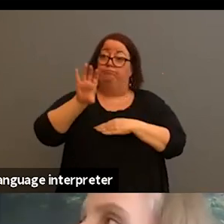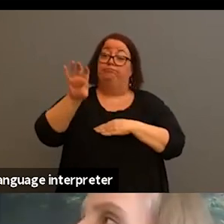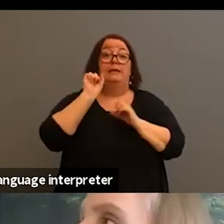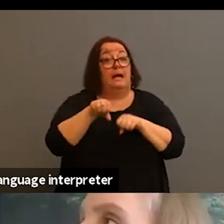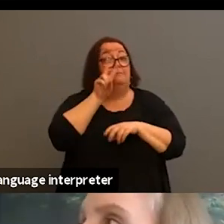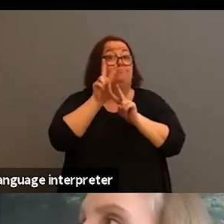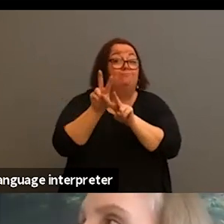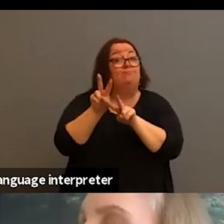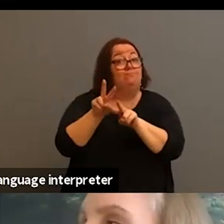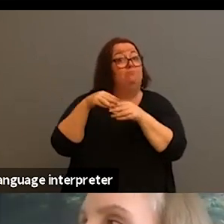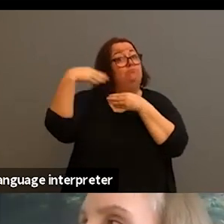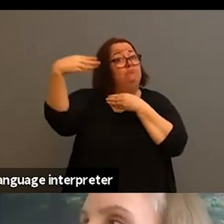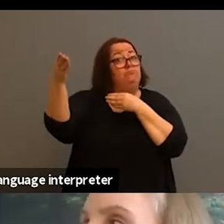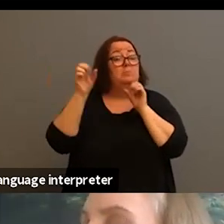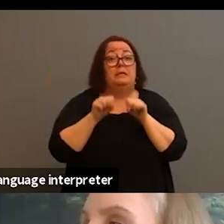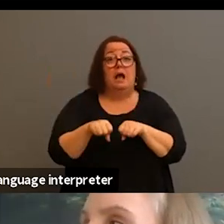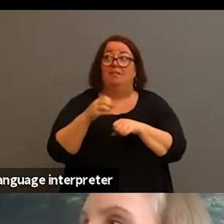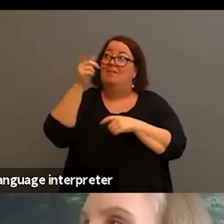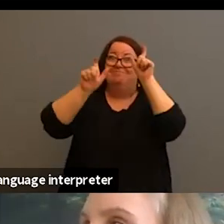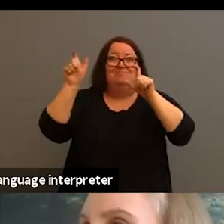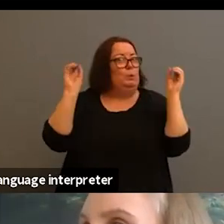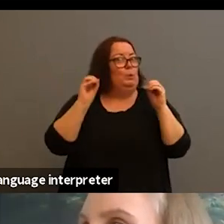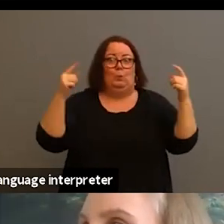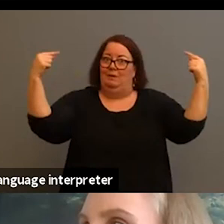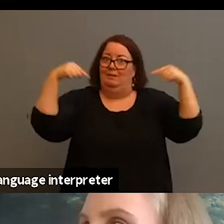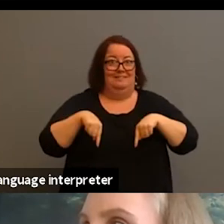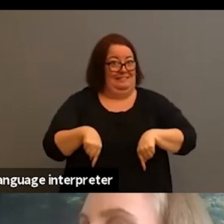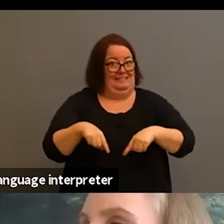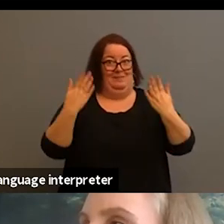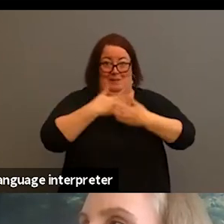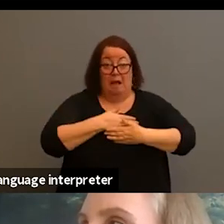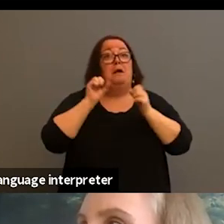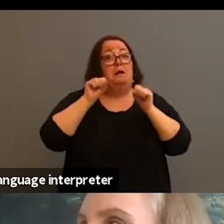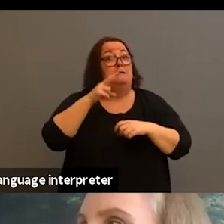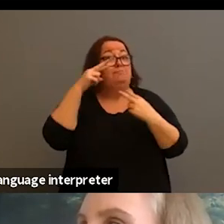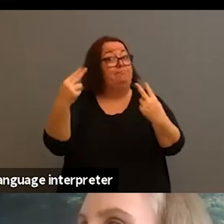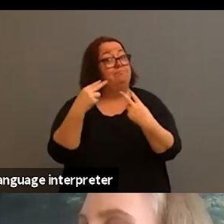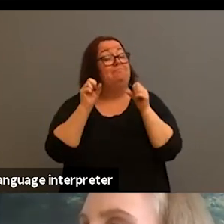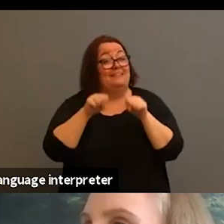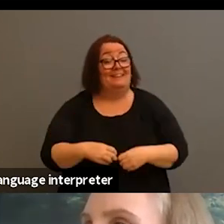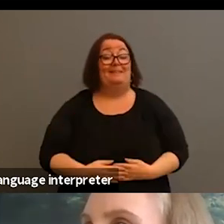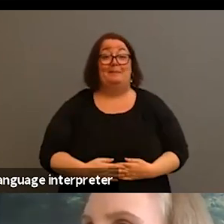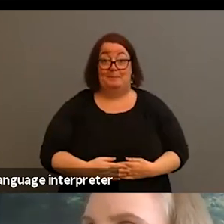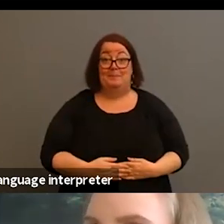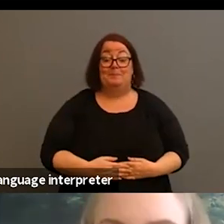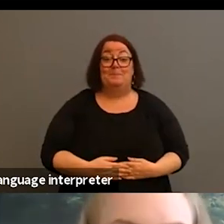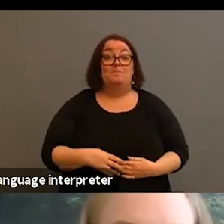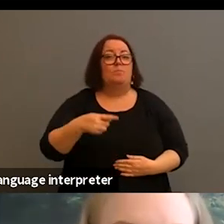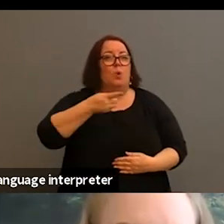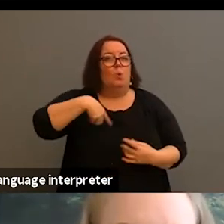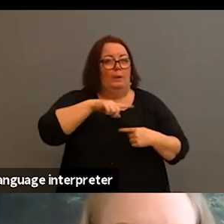Party Conference. We as the Agency for Participation in Sweden will also publish it in a few days in our